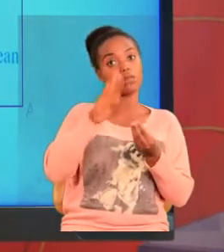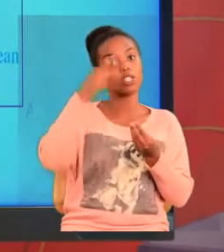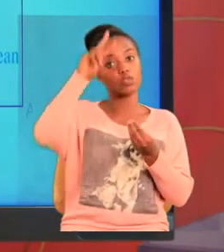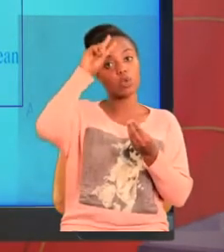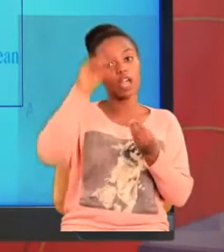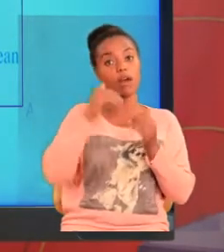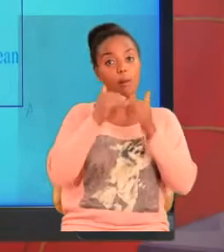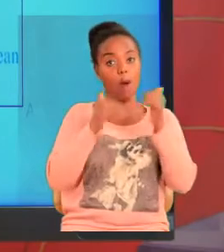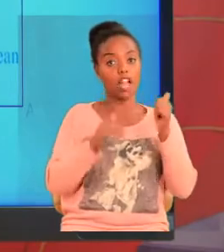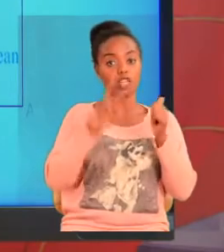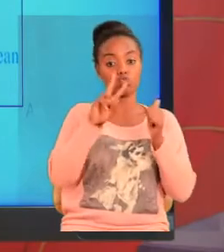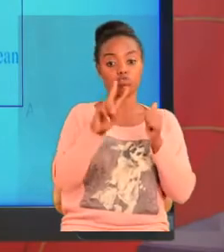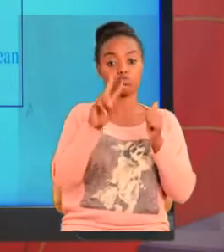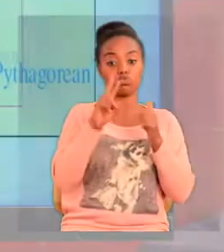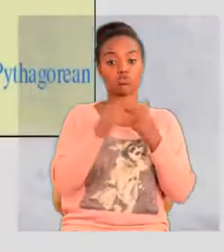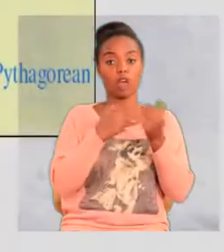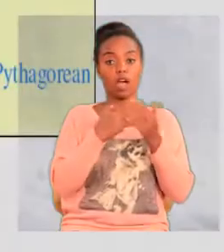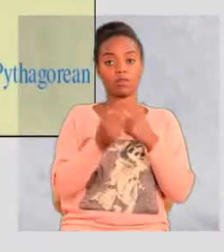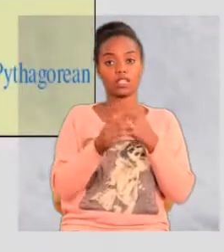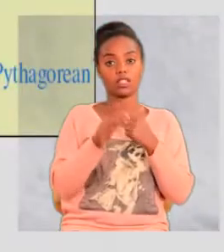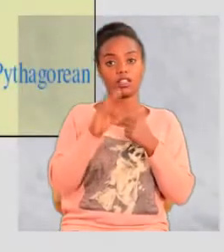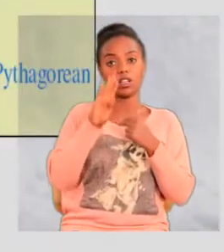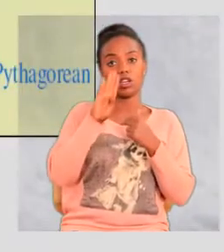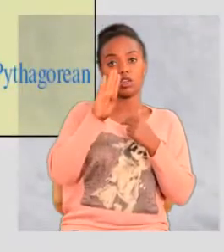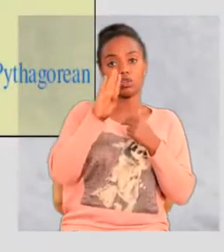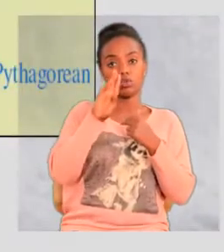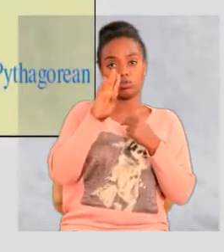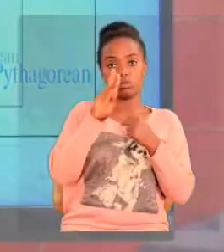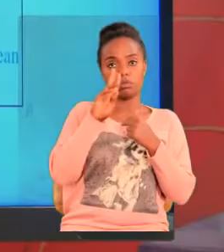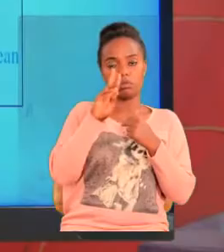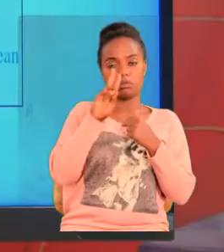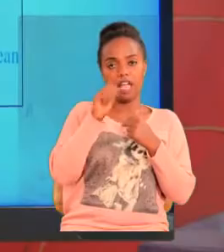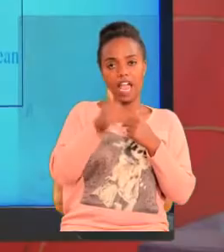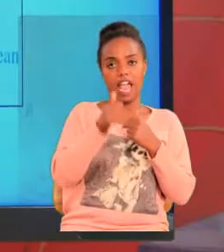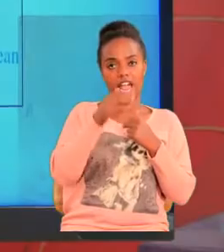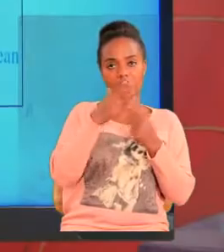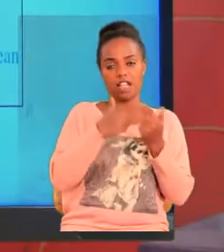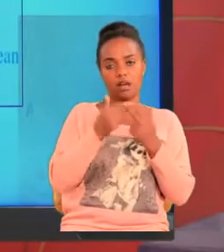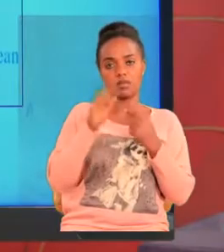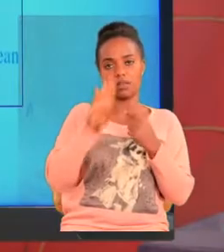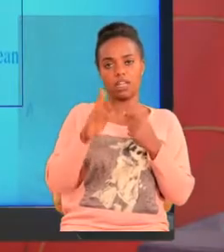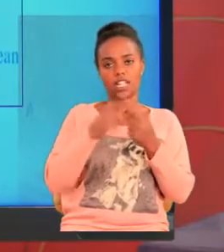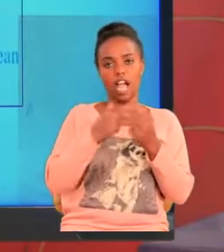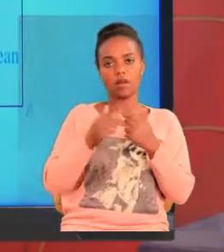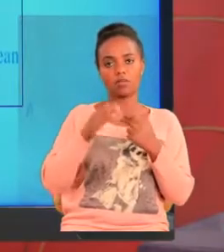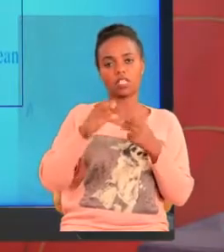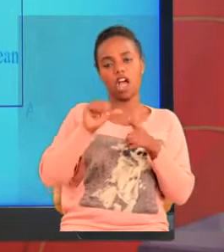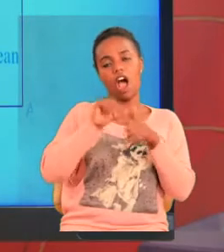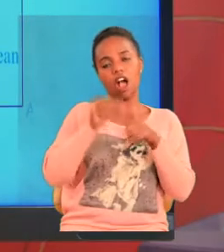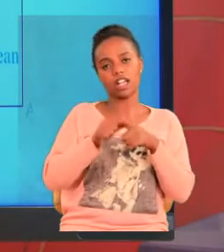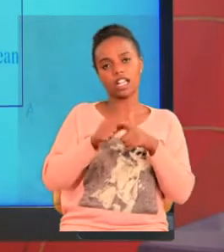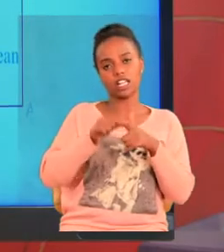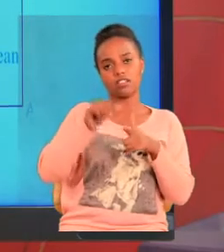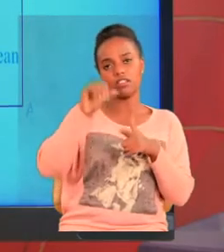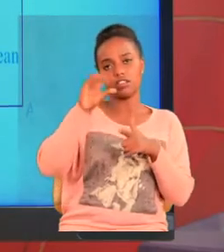minus twice of these two sides to AB times cosine of angle C.